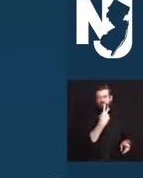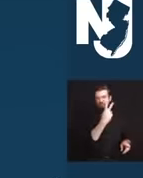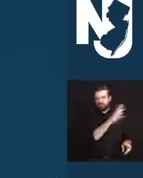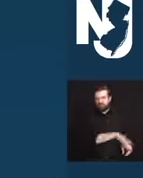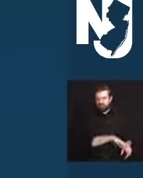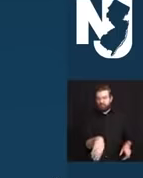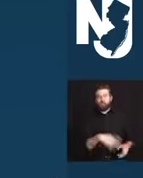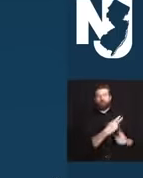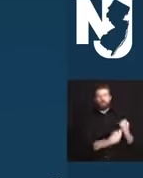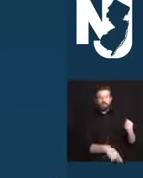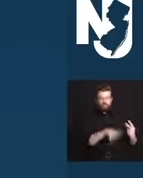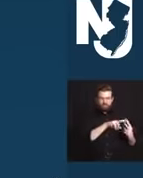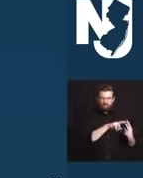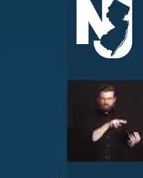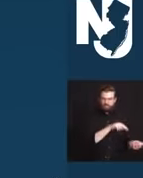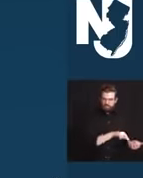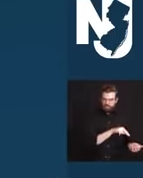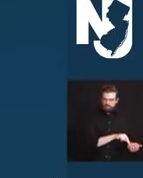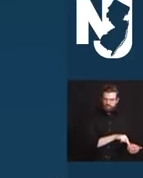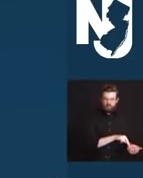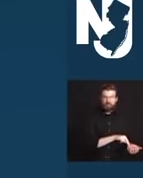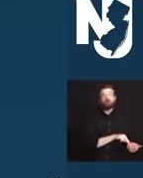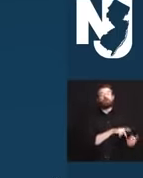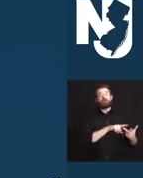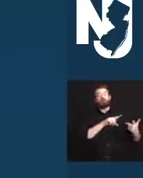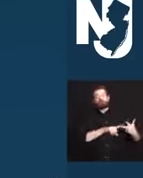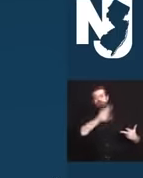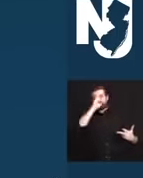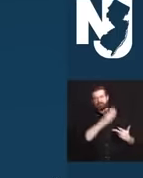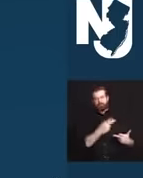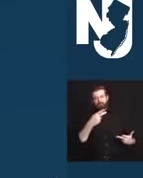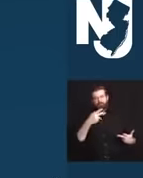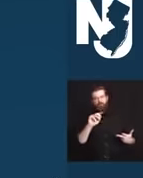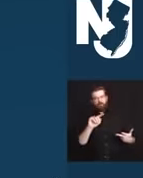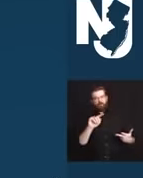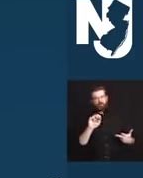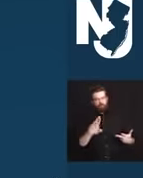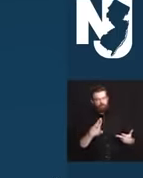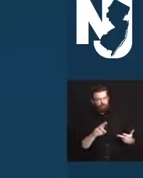way, and his son, Peter John, with whom I also had the honor of speaking.